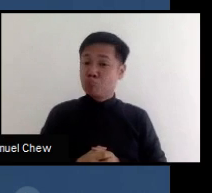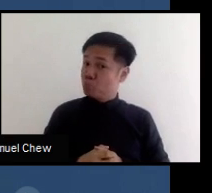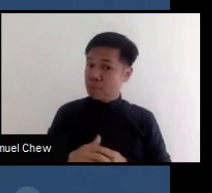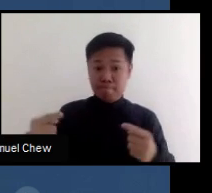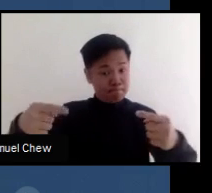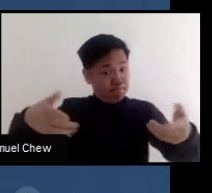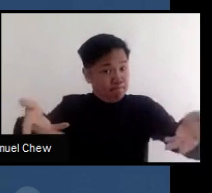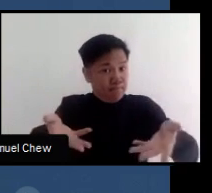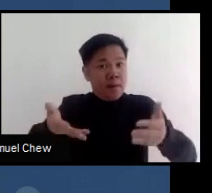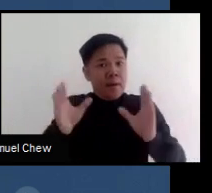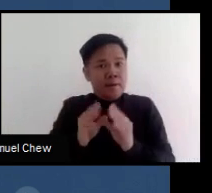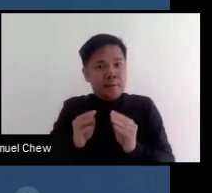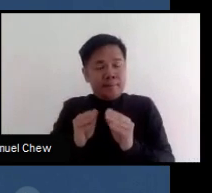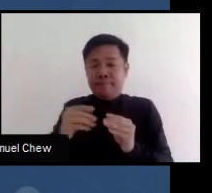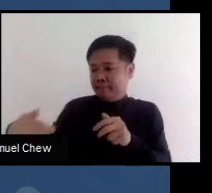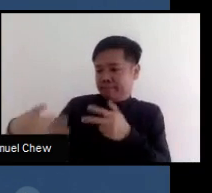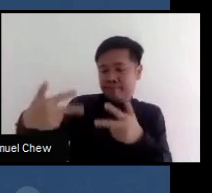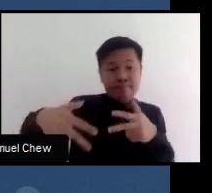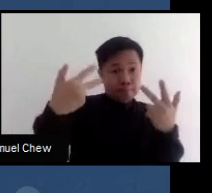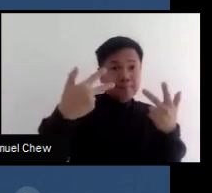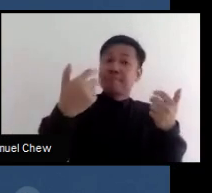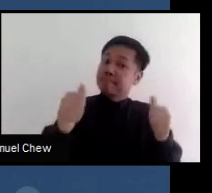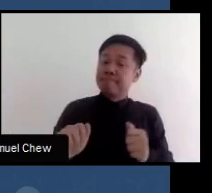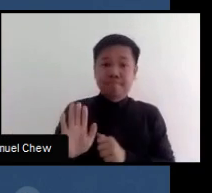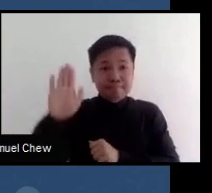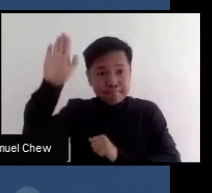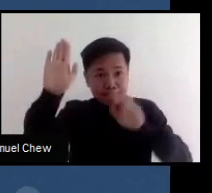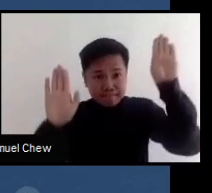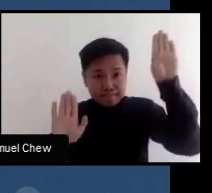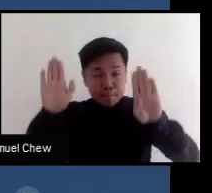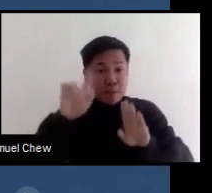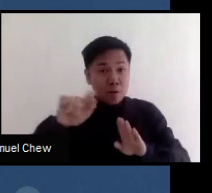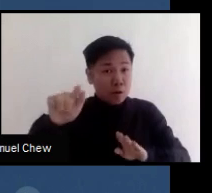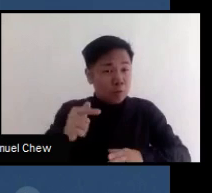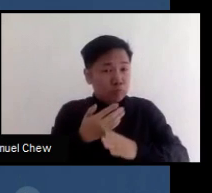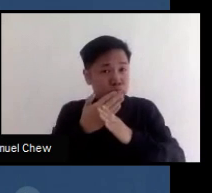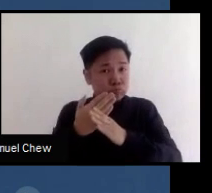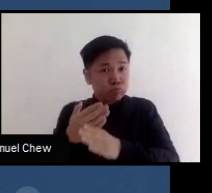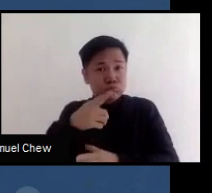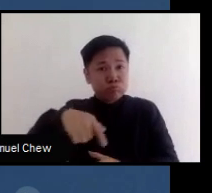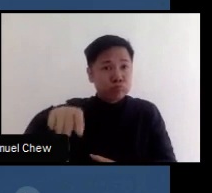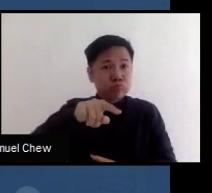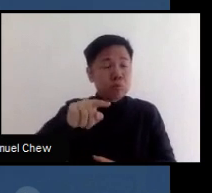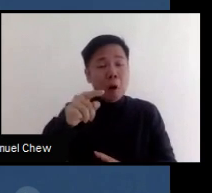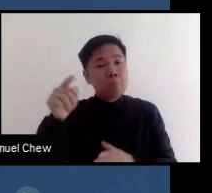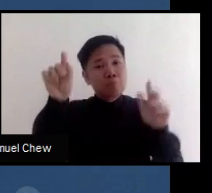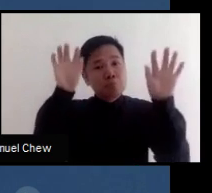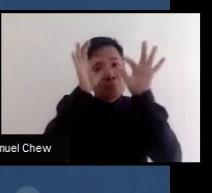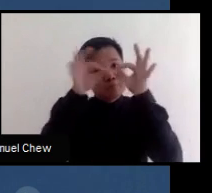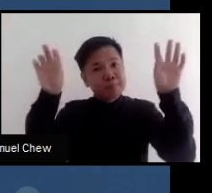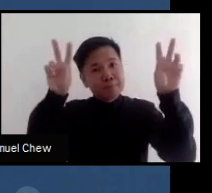virtually to share if there are any other matters to be considered by